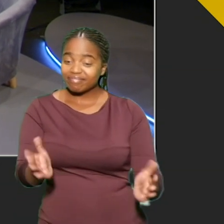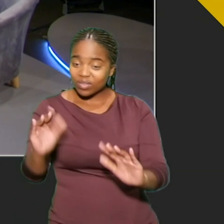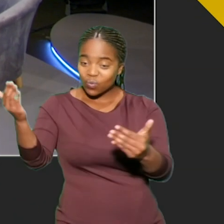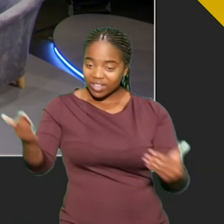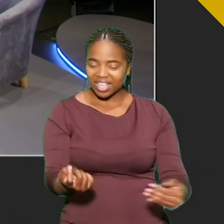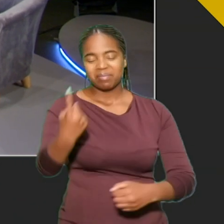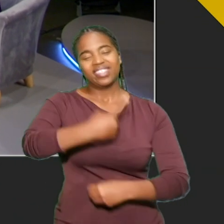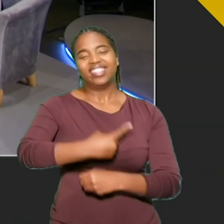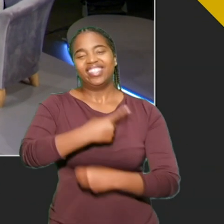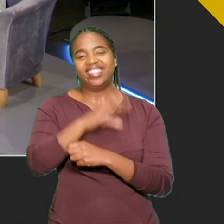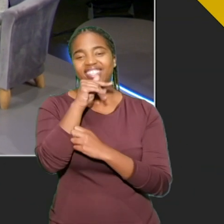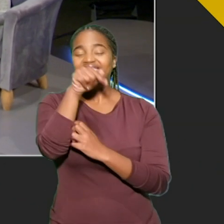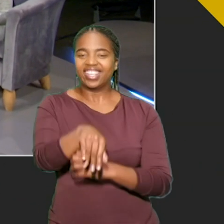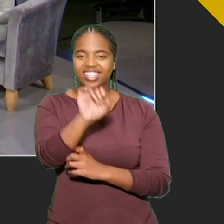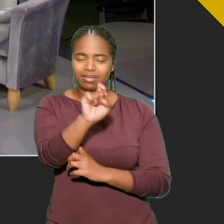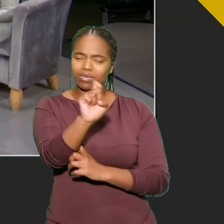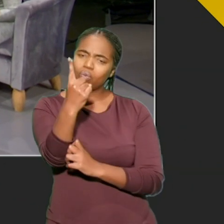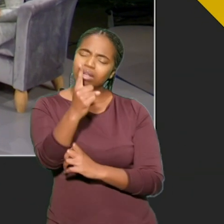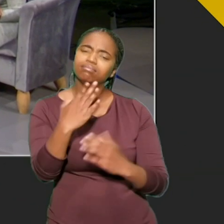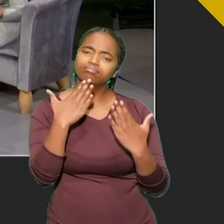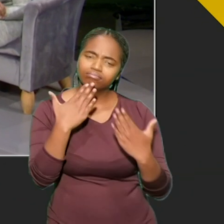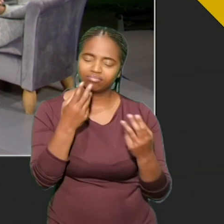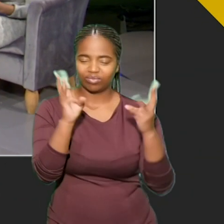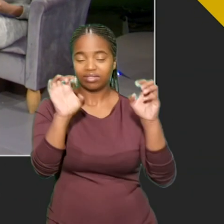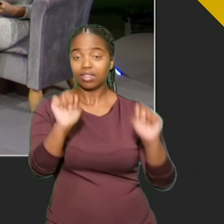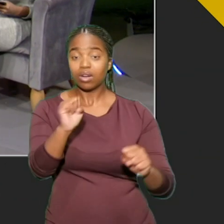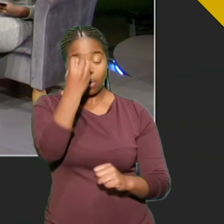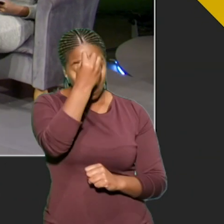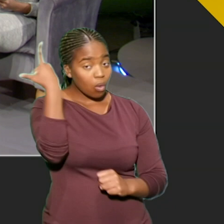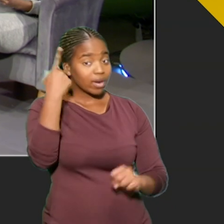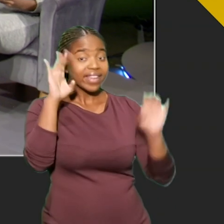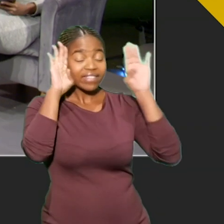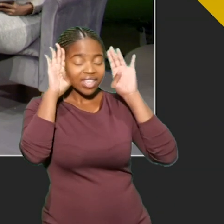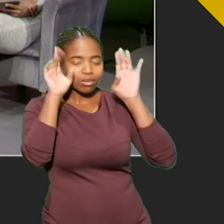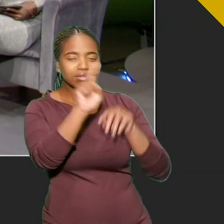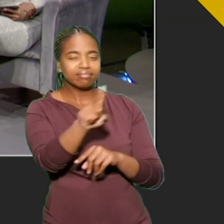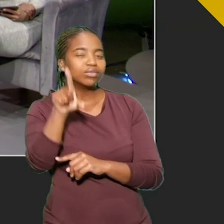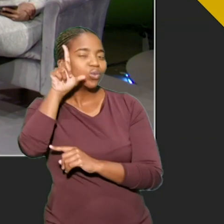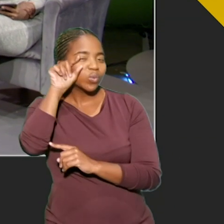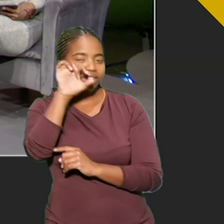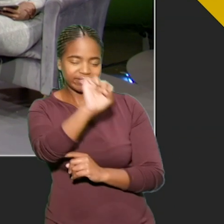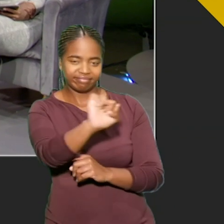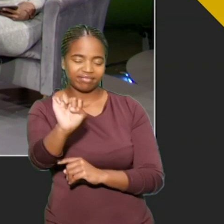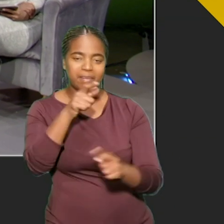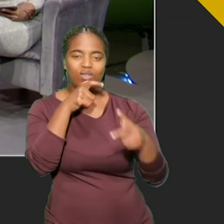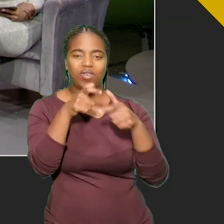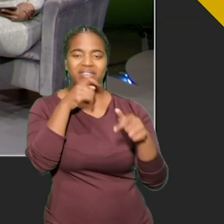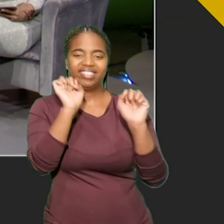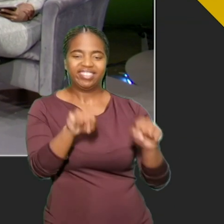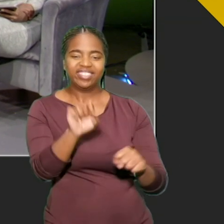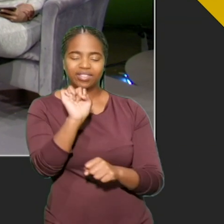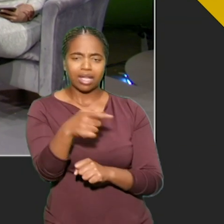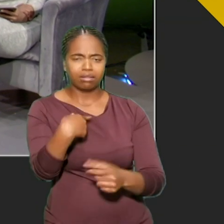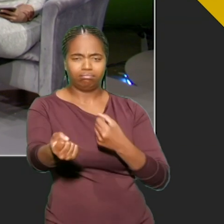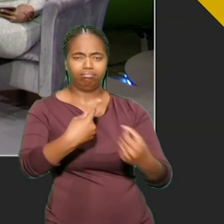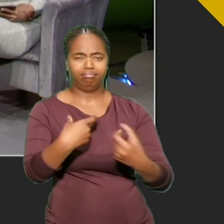Welcome back to Daily Thetha Lagos APC 1. Sajabulu to Sase Night. Ungakwazi ukuthi on social media siwabheke lama tweets akho, sibheke nama comments wenu lapha ku Facebook ukuze